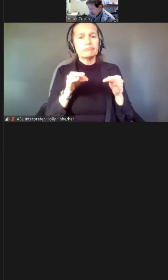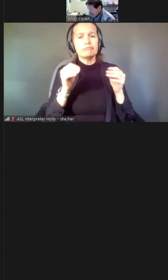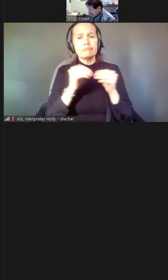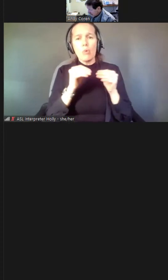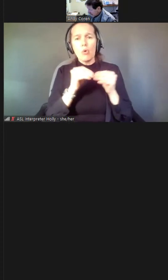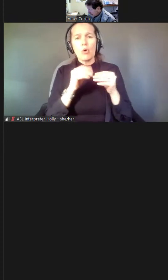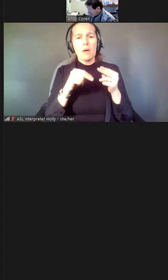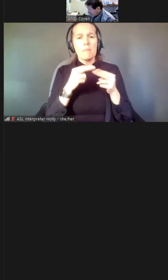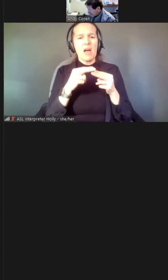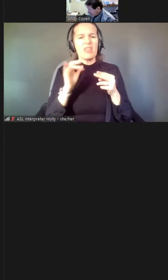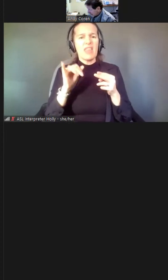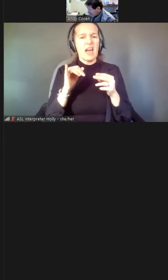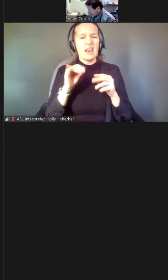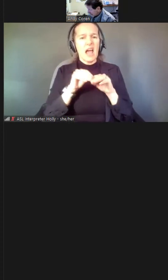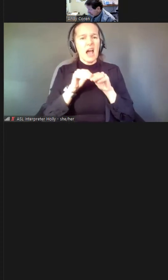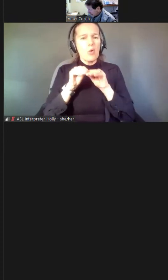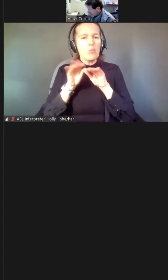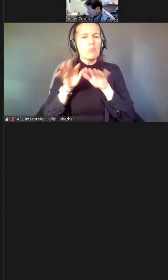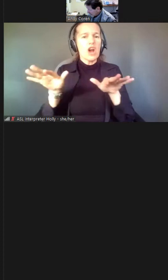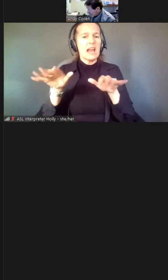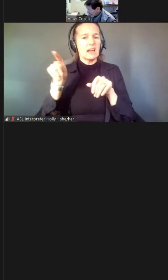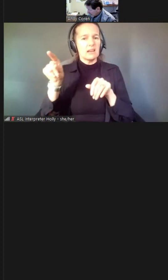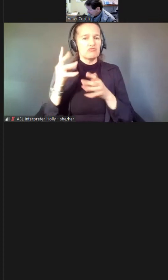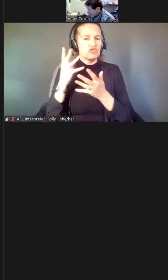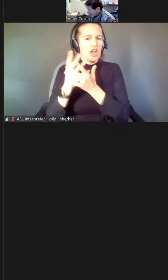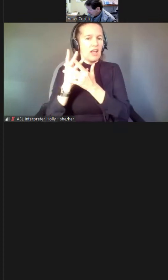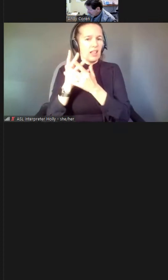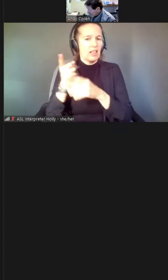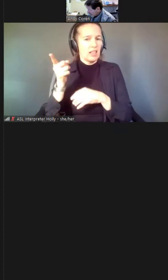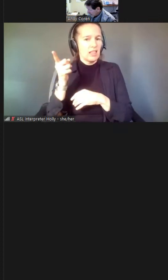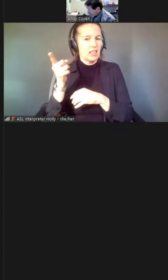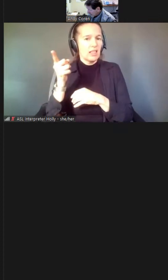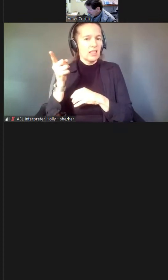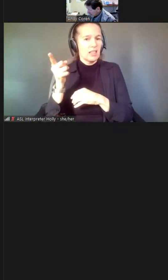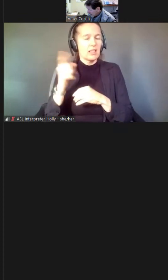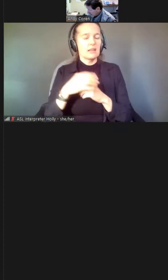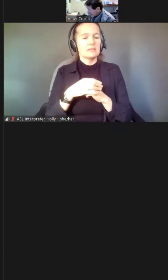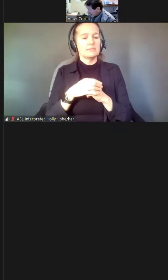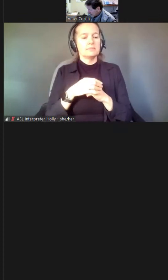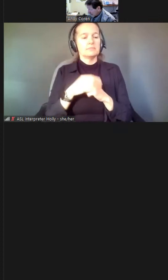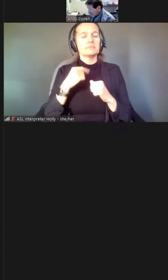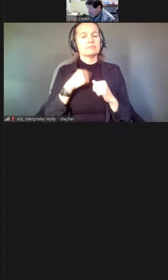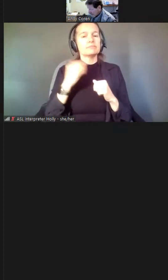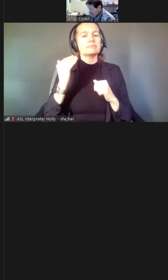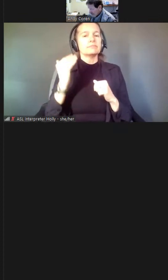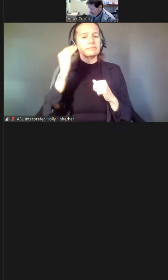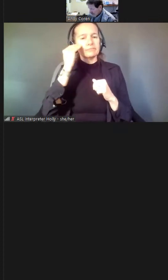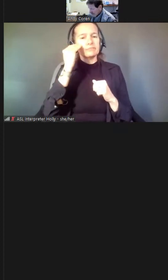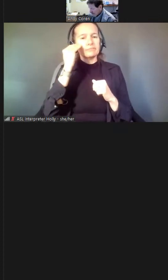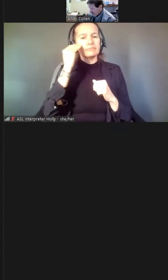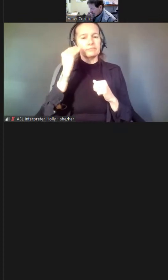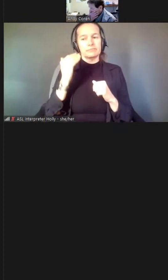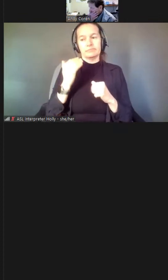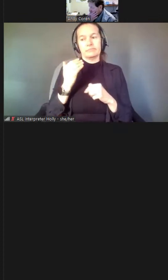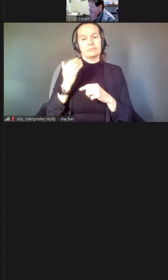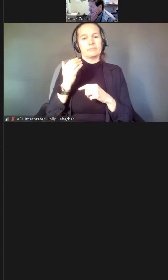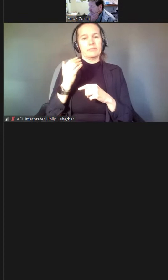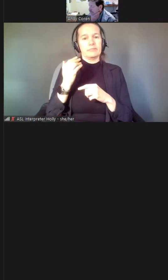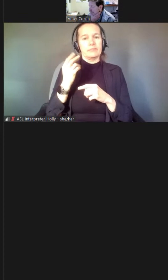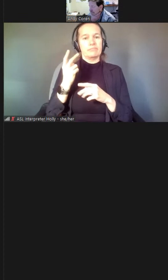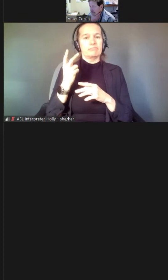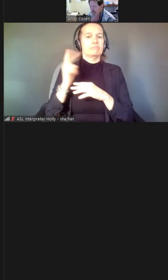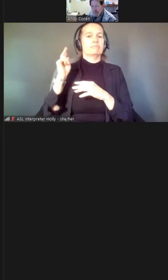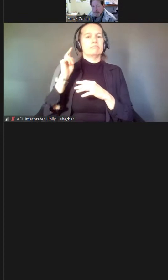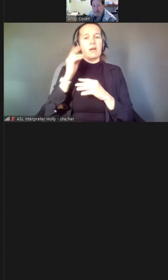the outbreak going on in the jail. I know during the last update, I think the